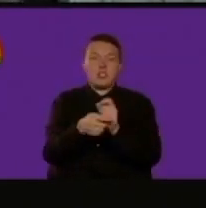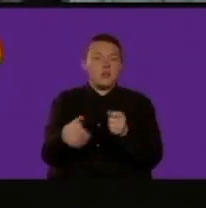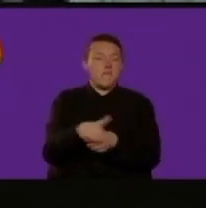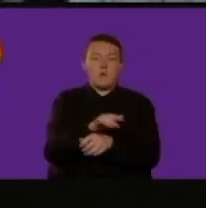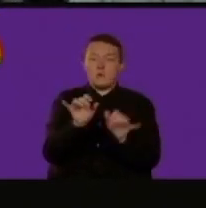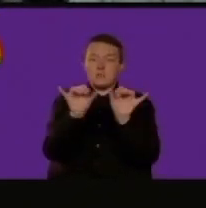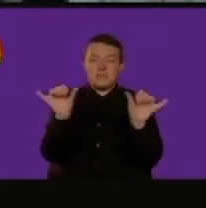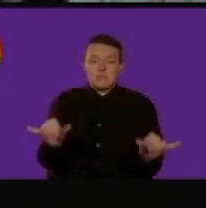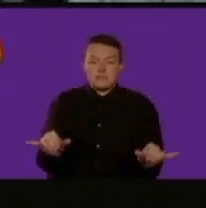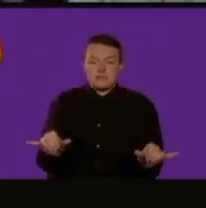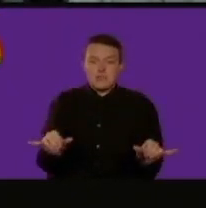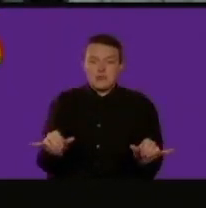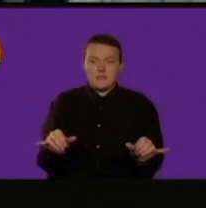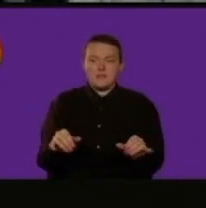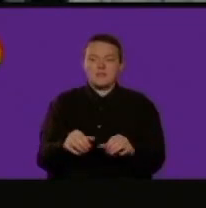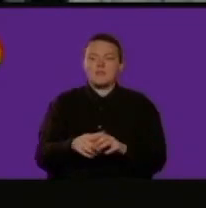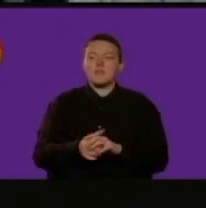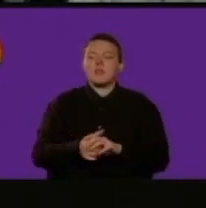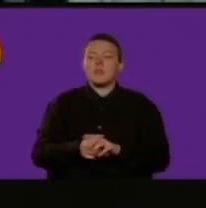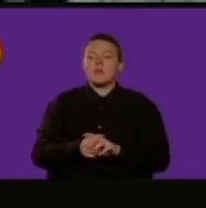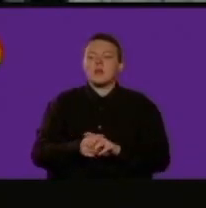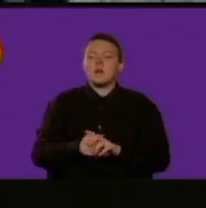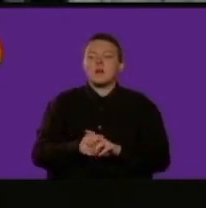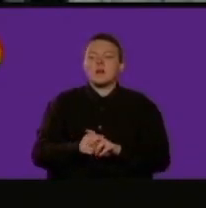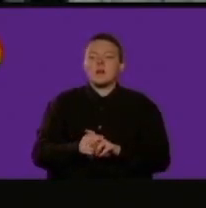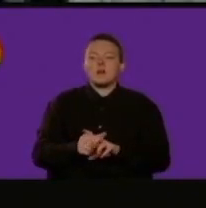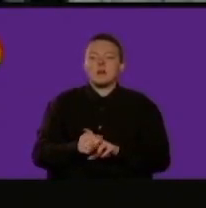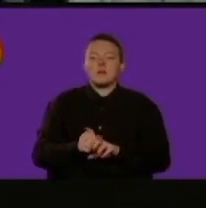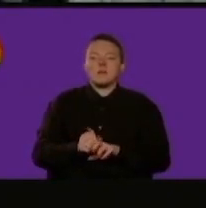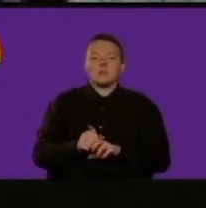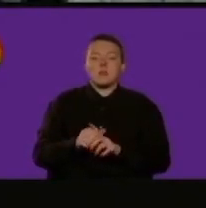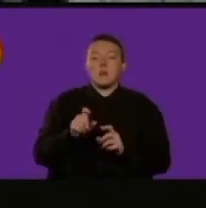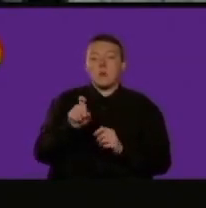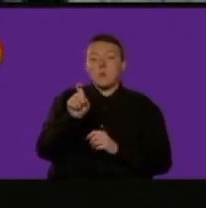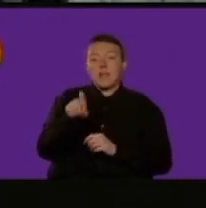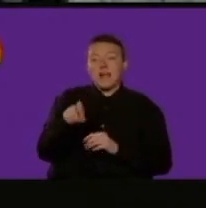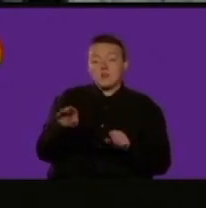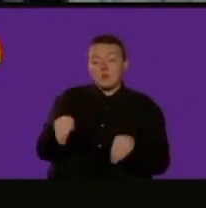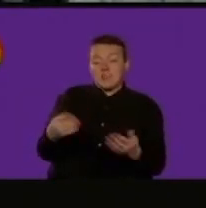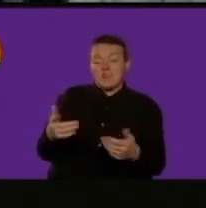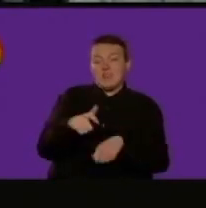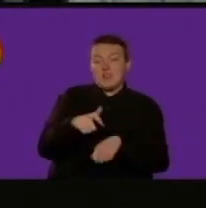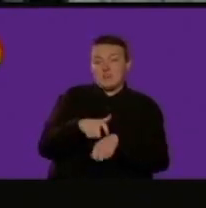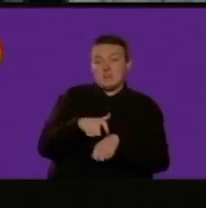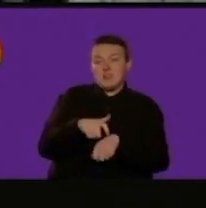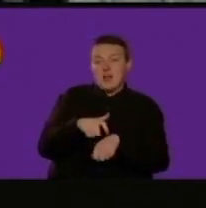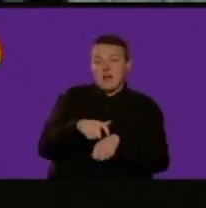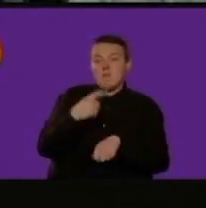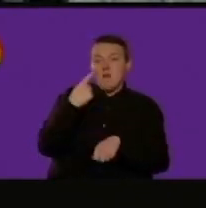any a magic wand, what would you like to happen in the world